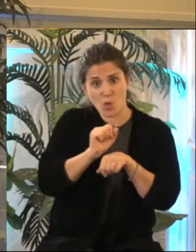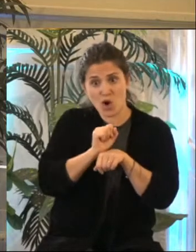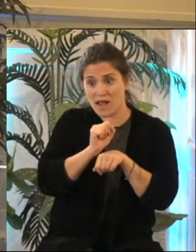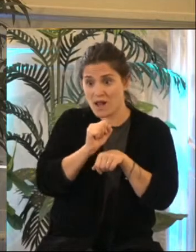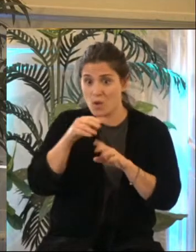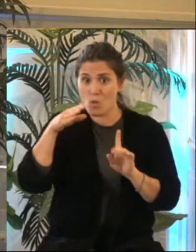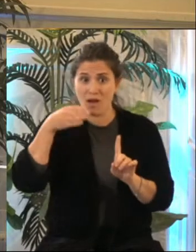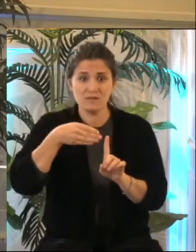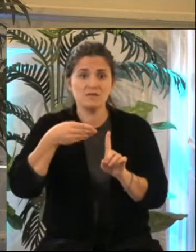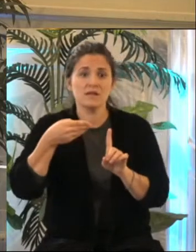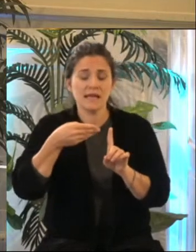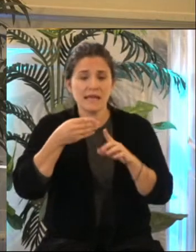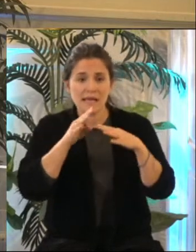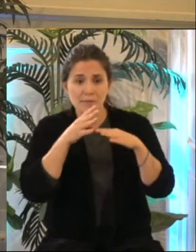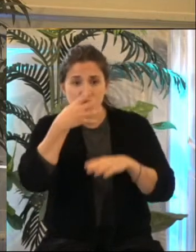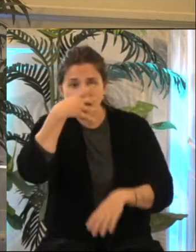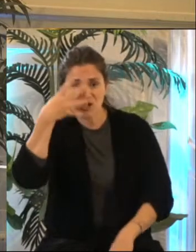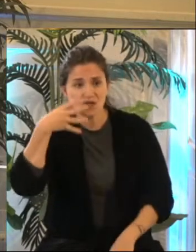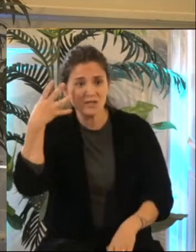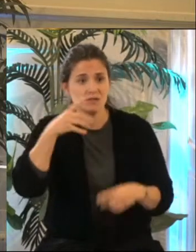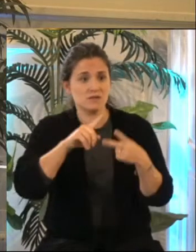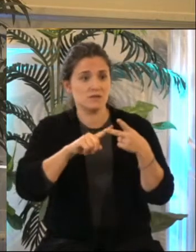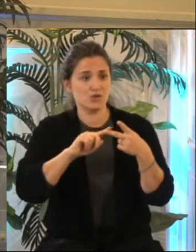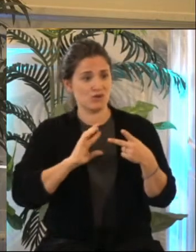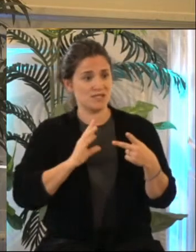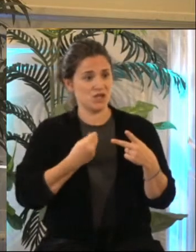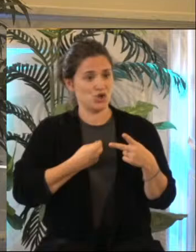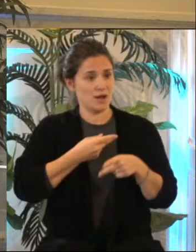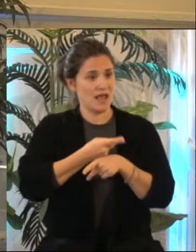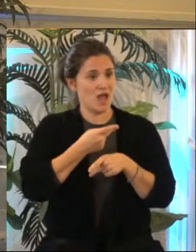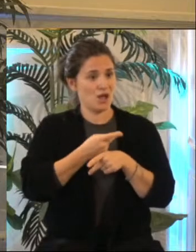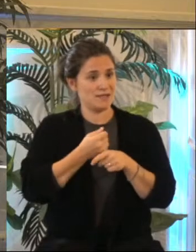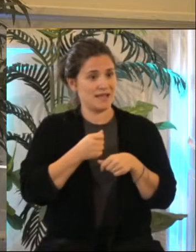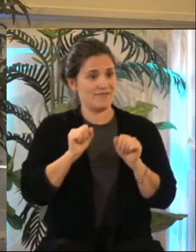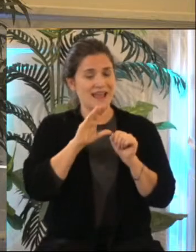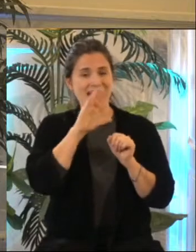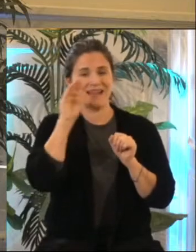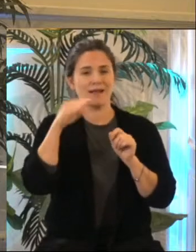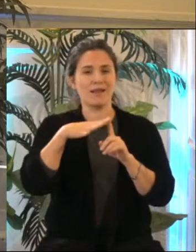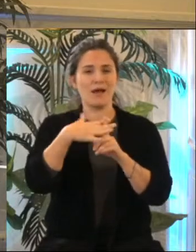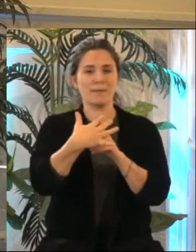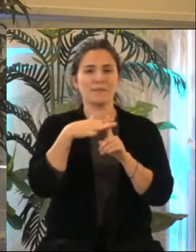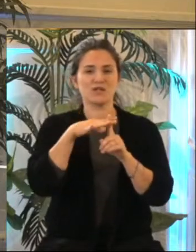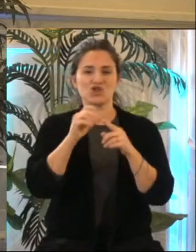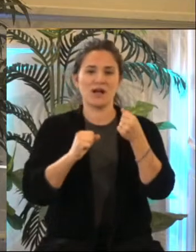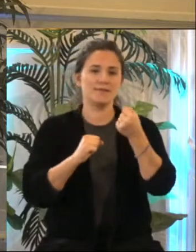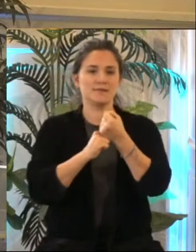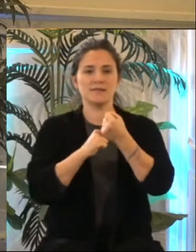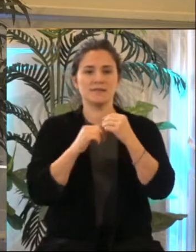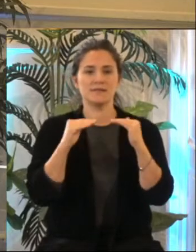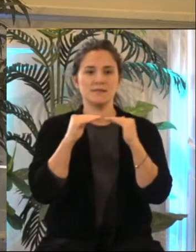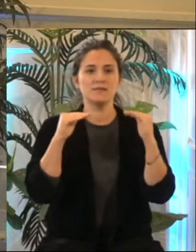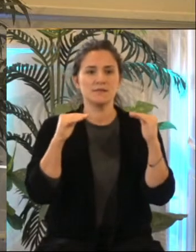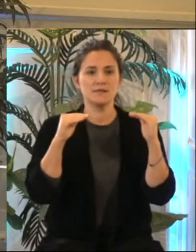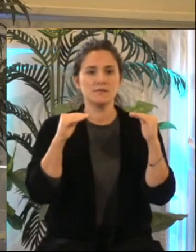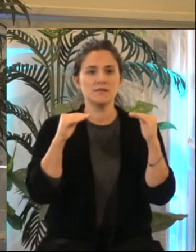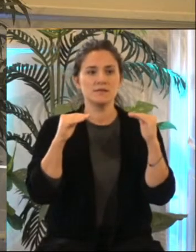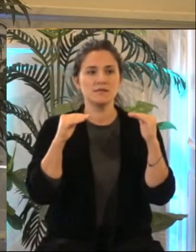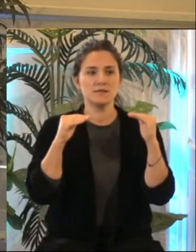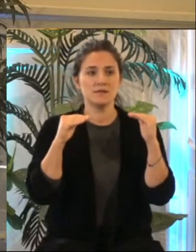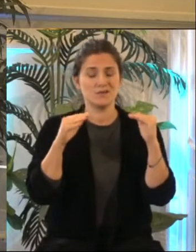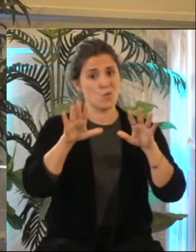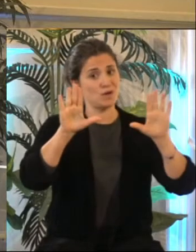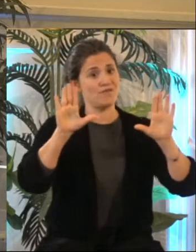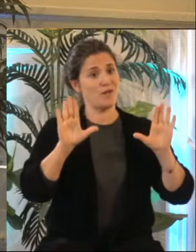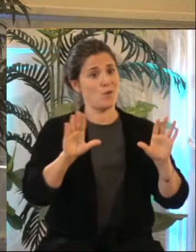immigration, transgender care and safety, and climate justice, among so much more. It's a great organization.